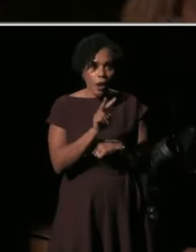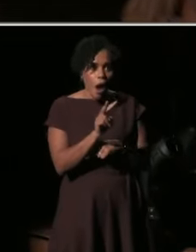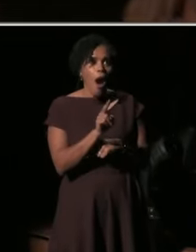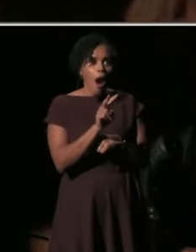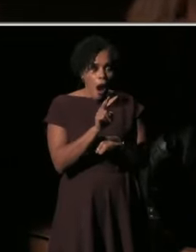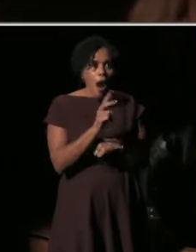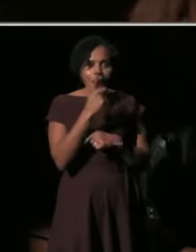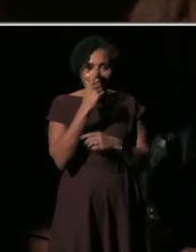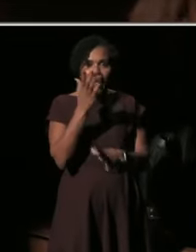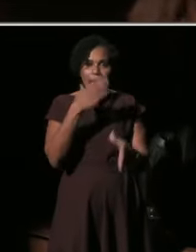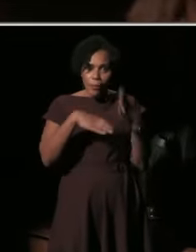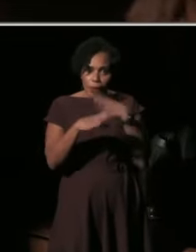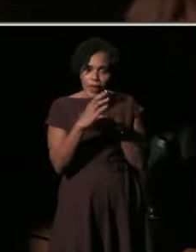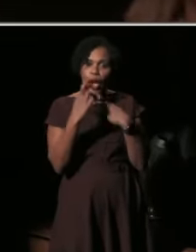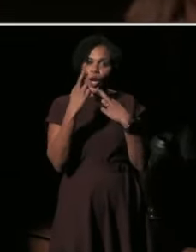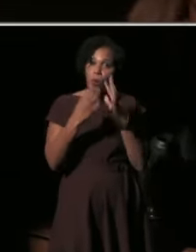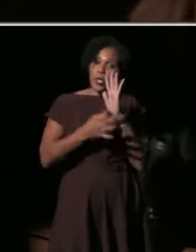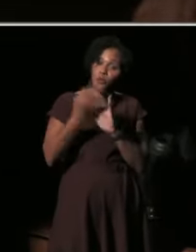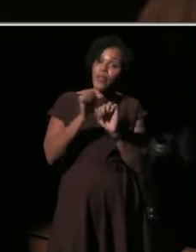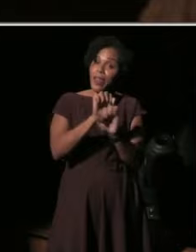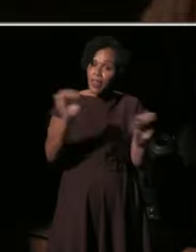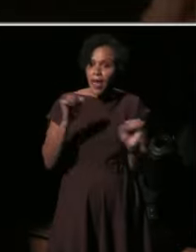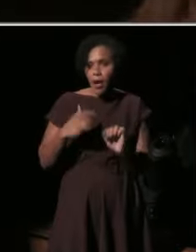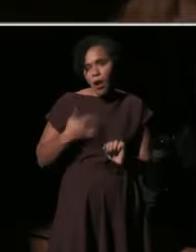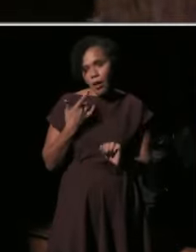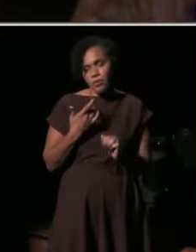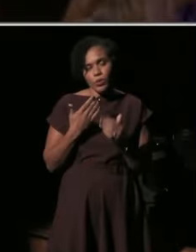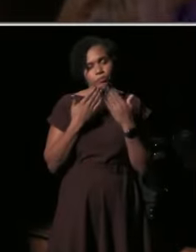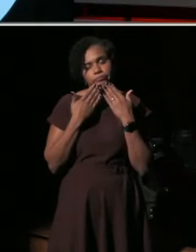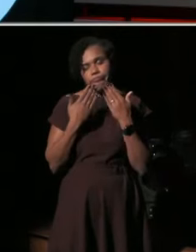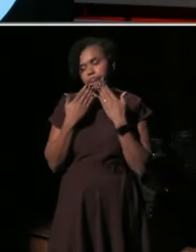lives better. So thank you very much for this. Thank you.